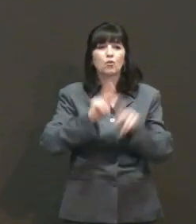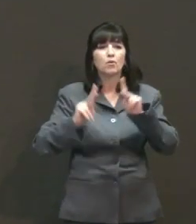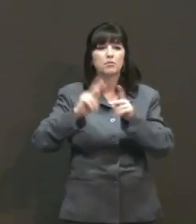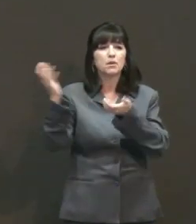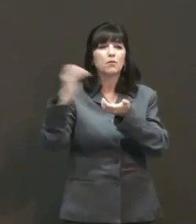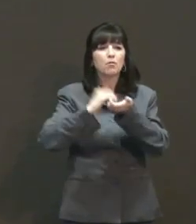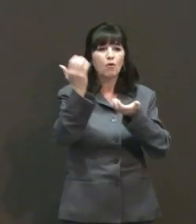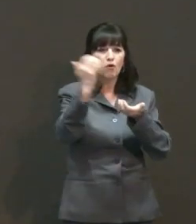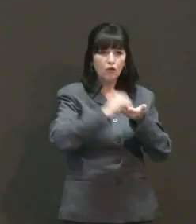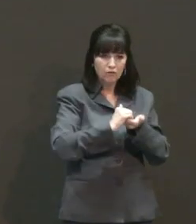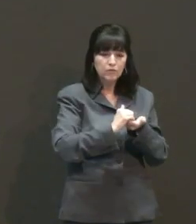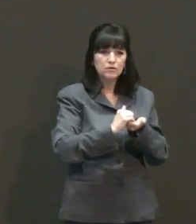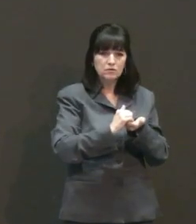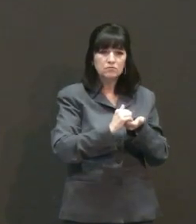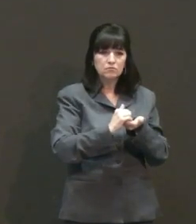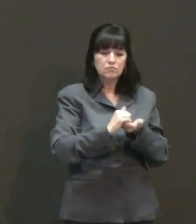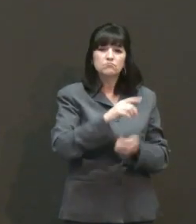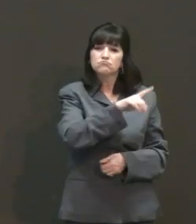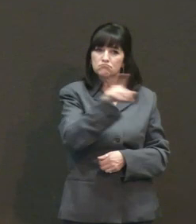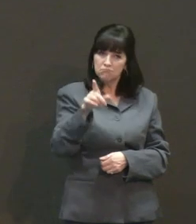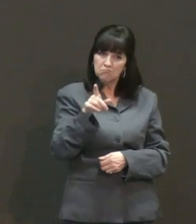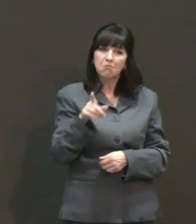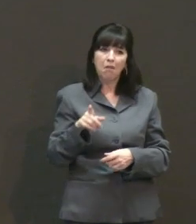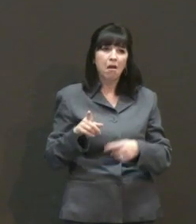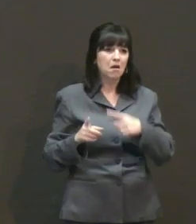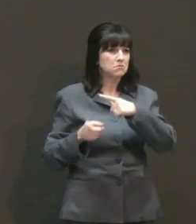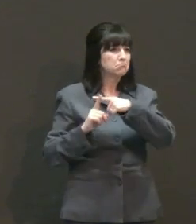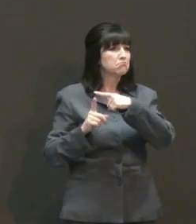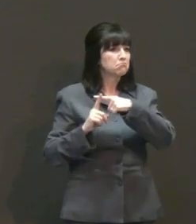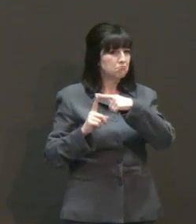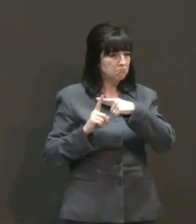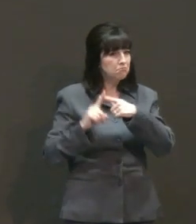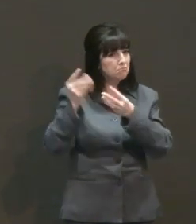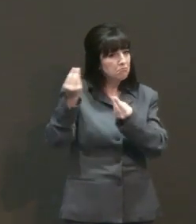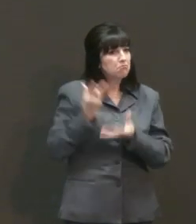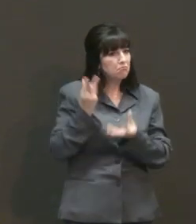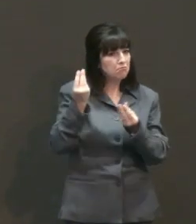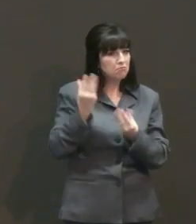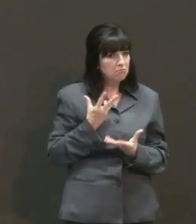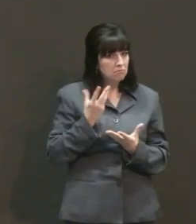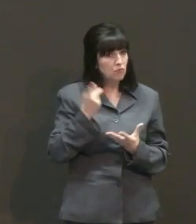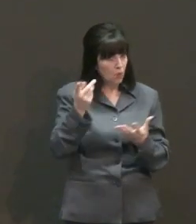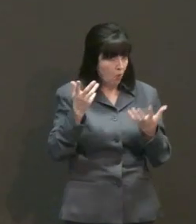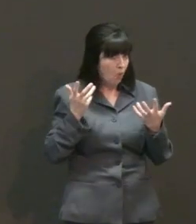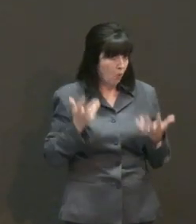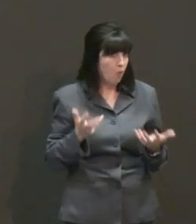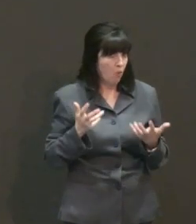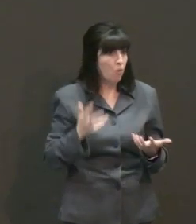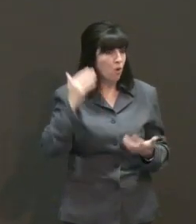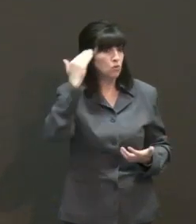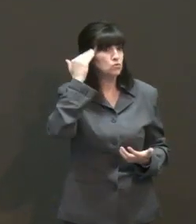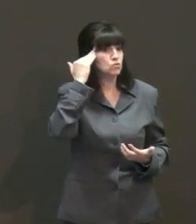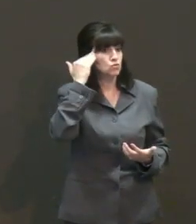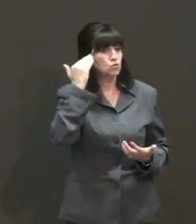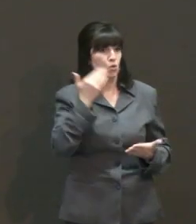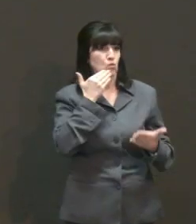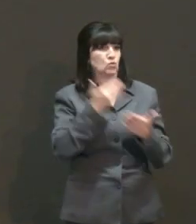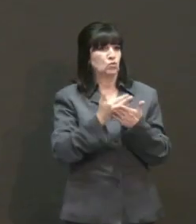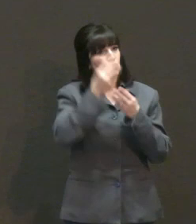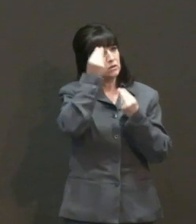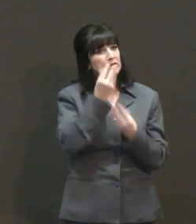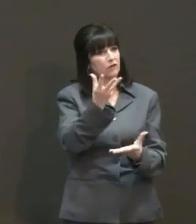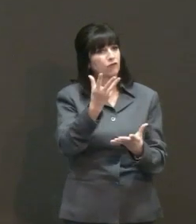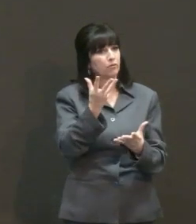very positive input from them that this is information that they'd like to provide for us, and they will do that.